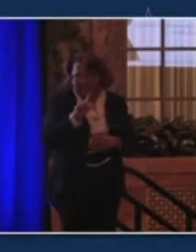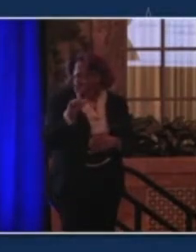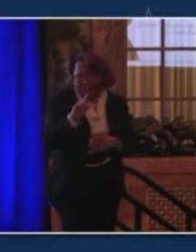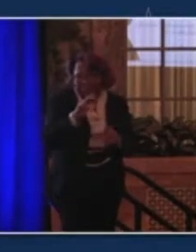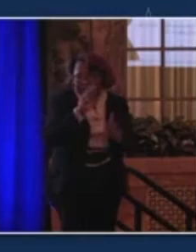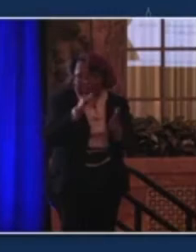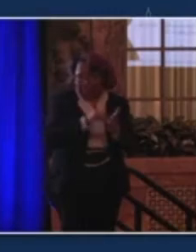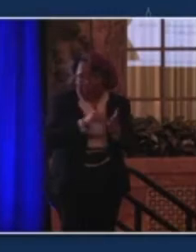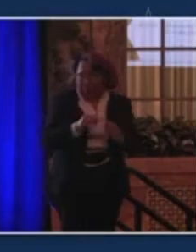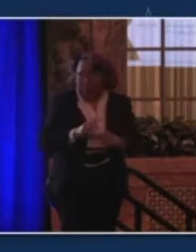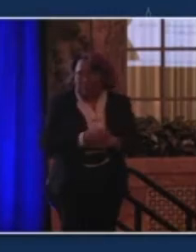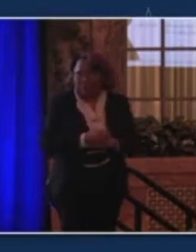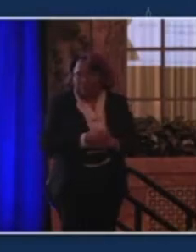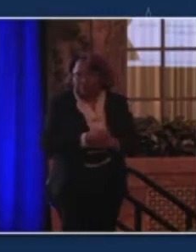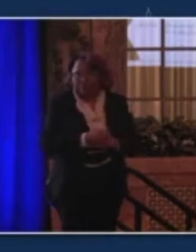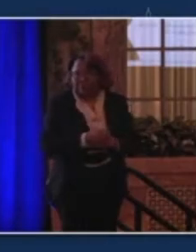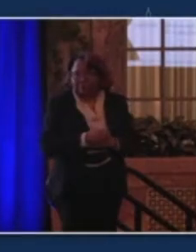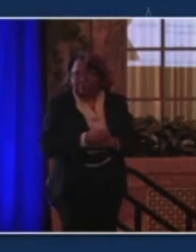Center.